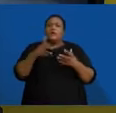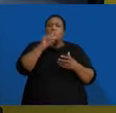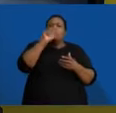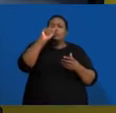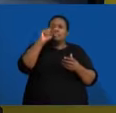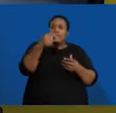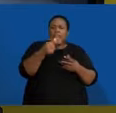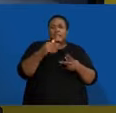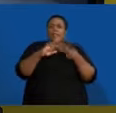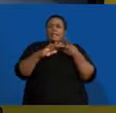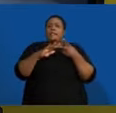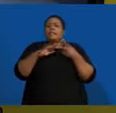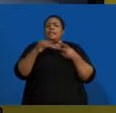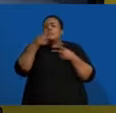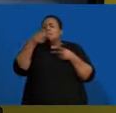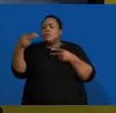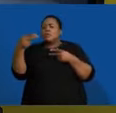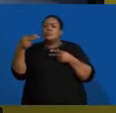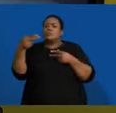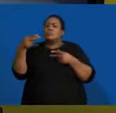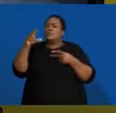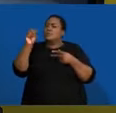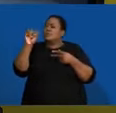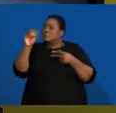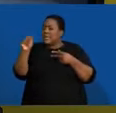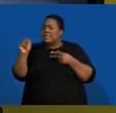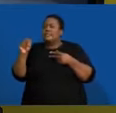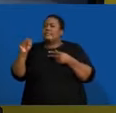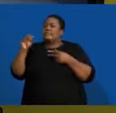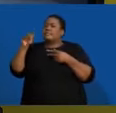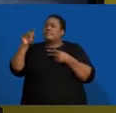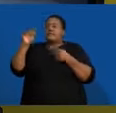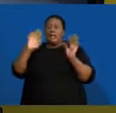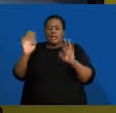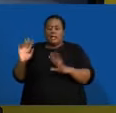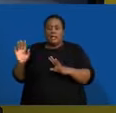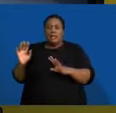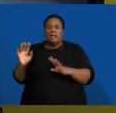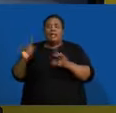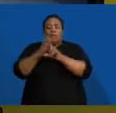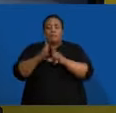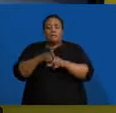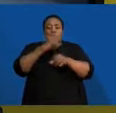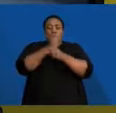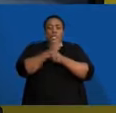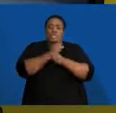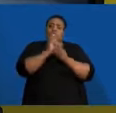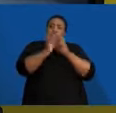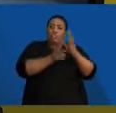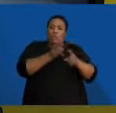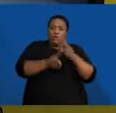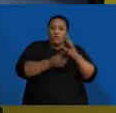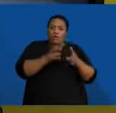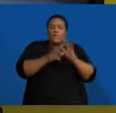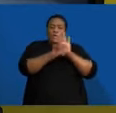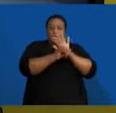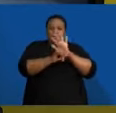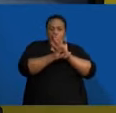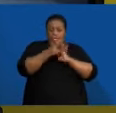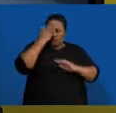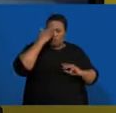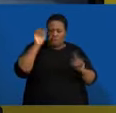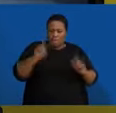is equals to sine theta over cos theta. No. Even the grade 12 identities, you please need to know them